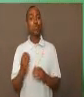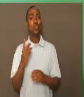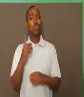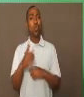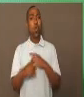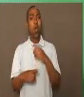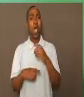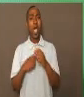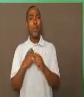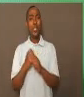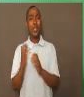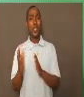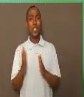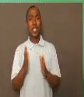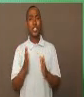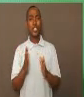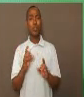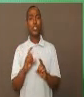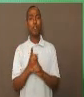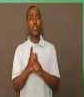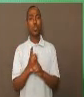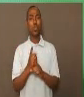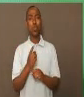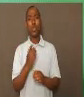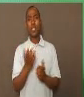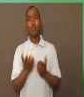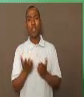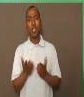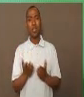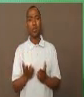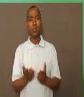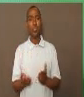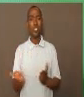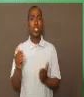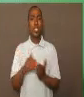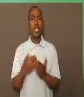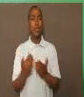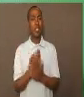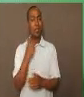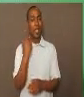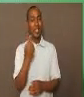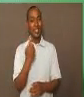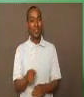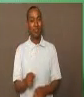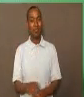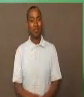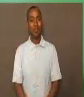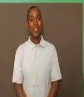to form naturally and cannot be replaced. They are often used